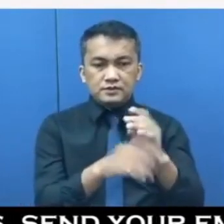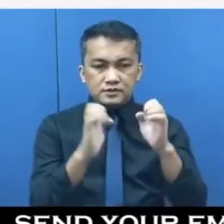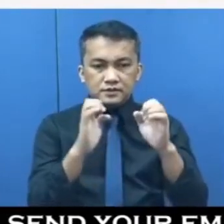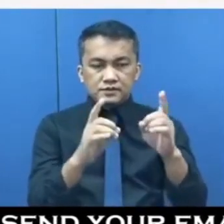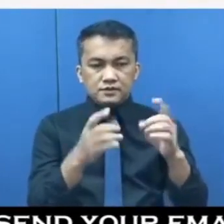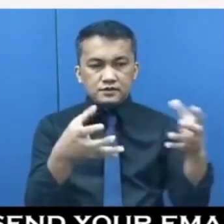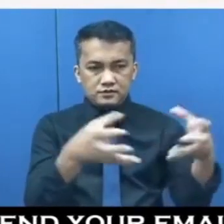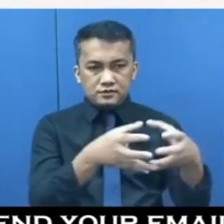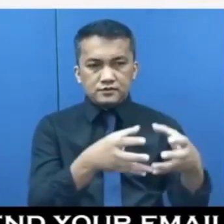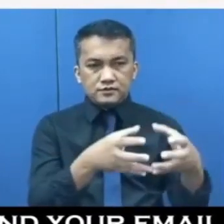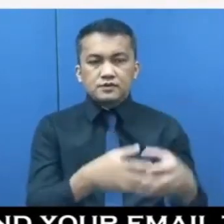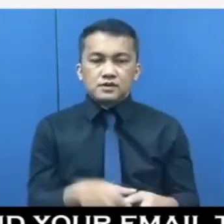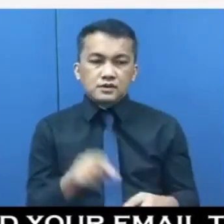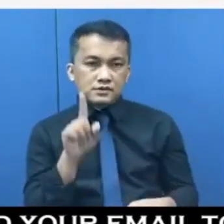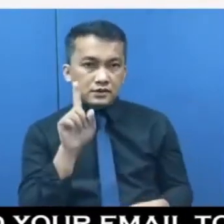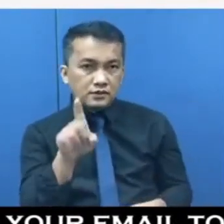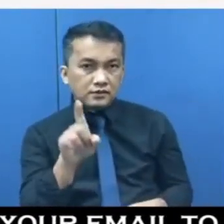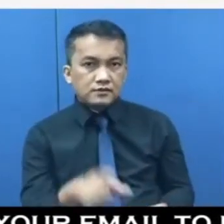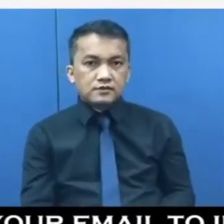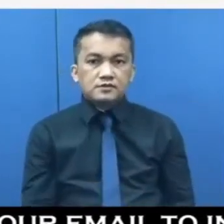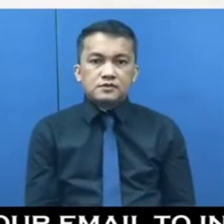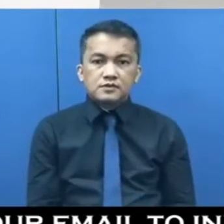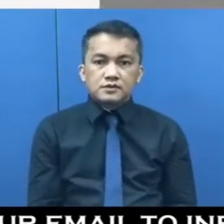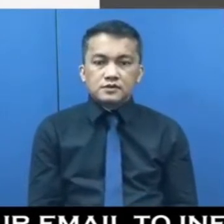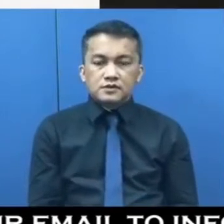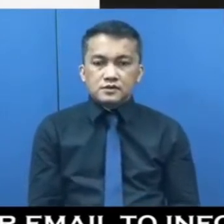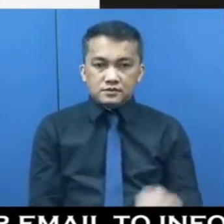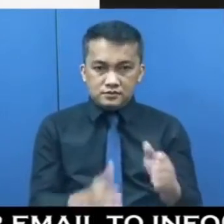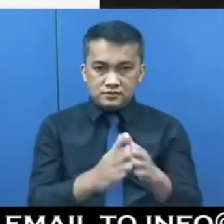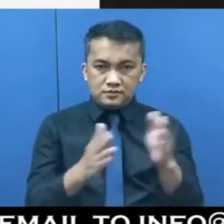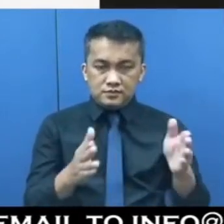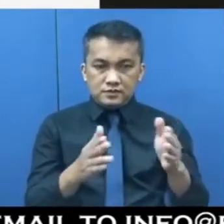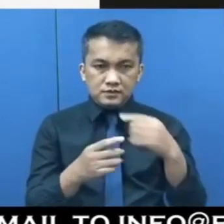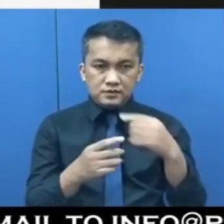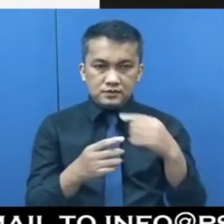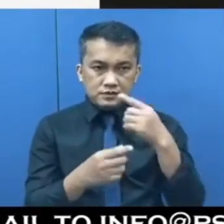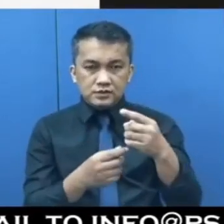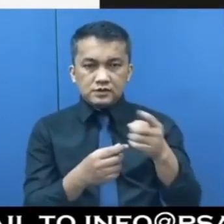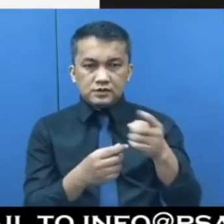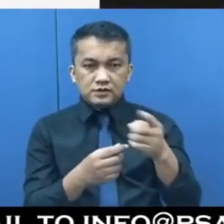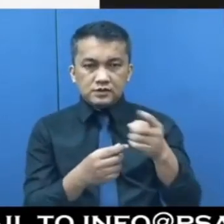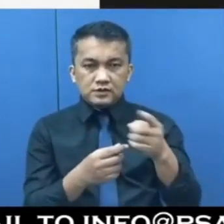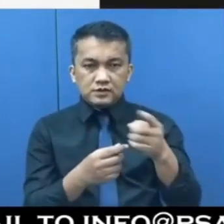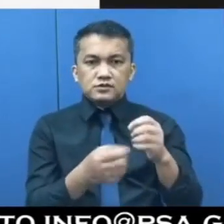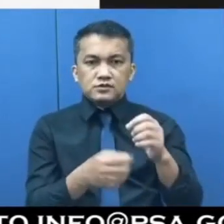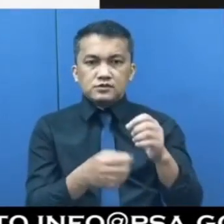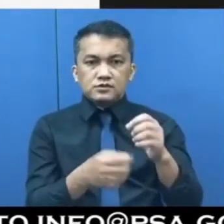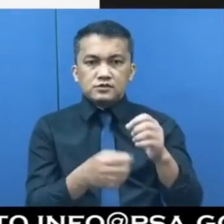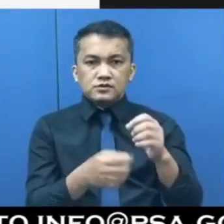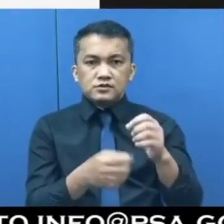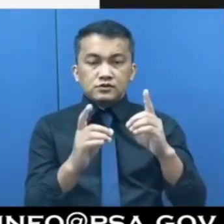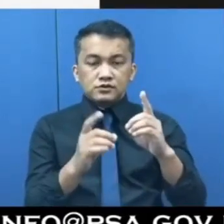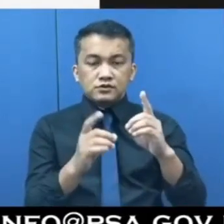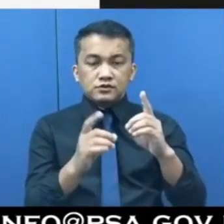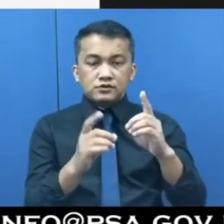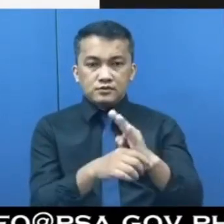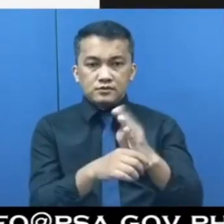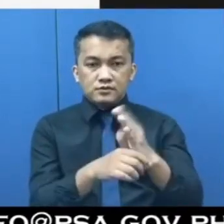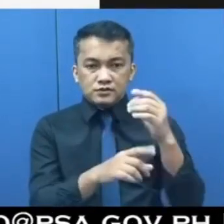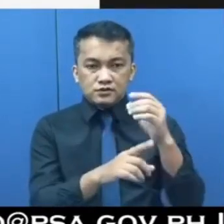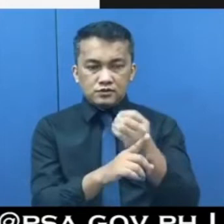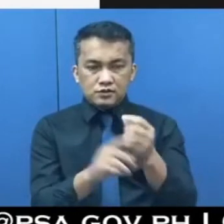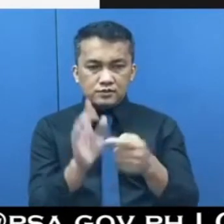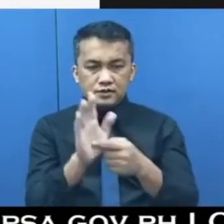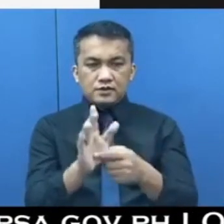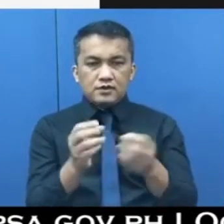sector. Ang kanyang tanong ay, did the biggest shedding of education jobs last October reflect more schools